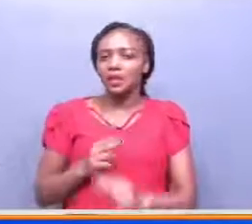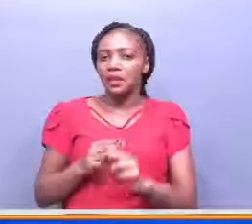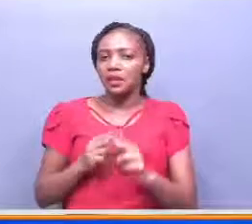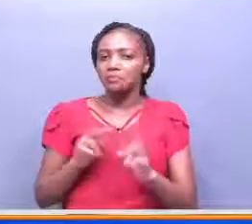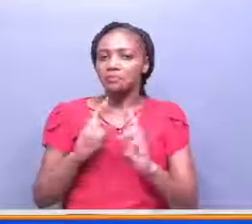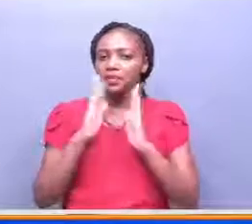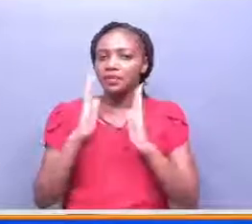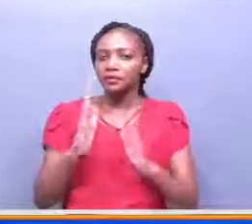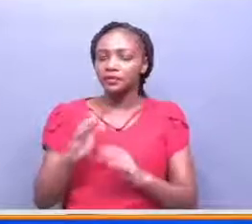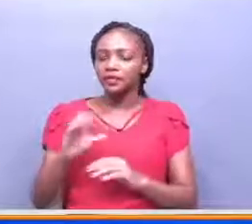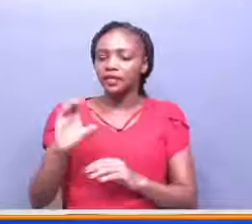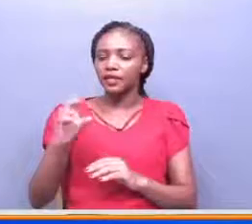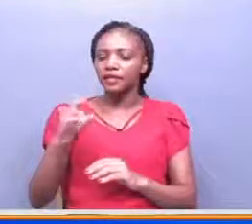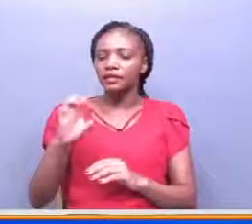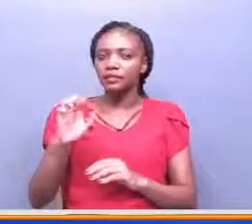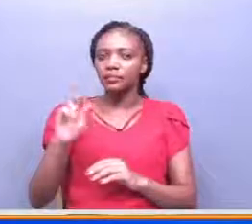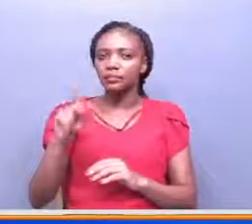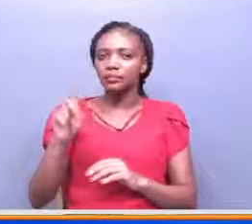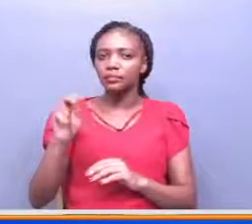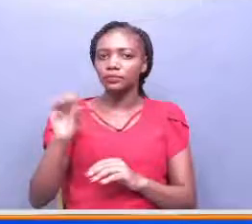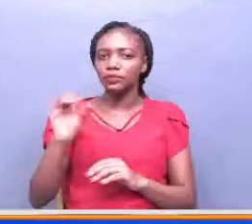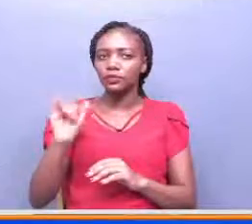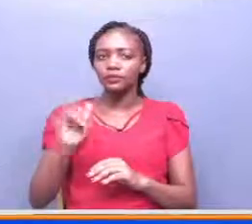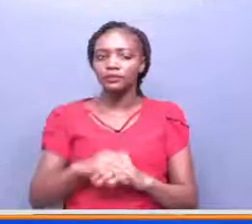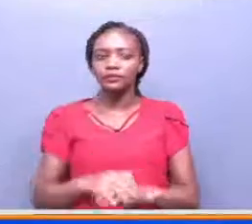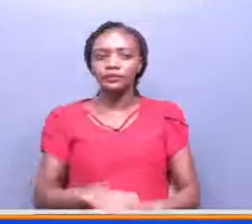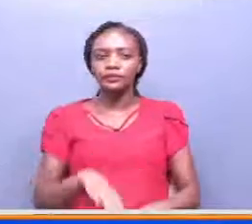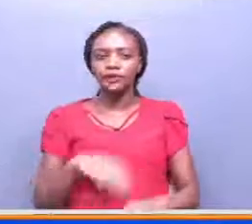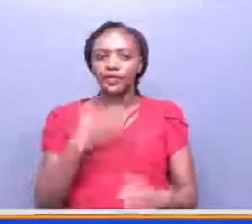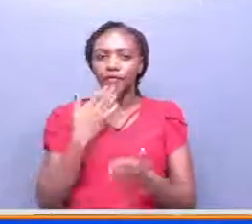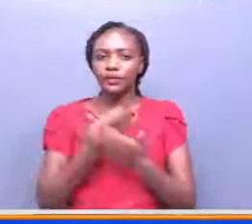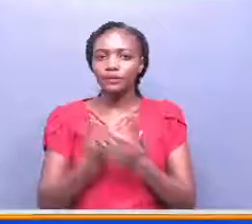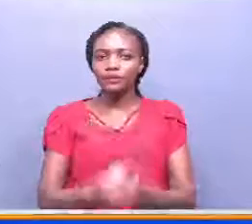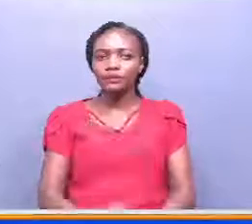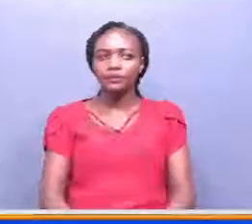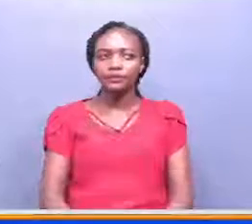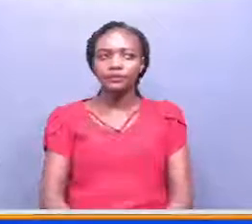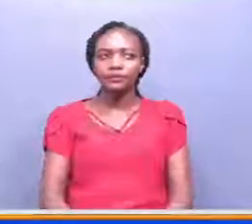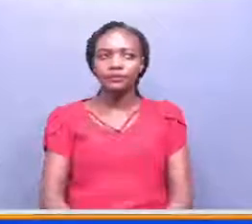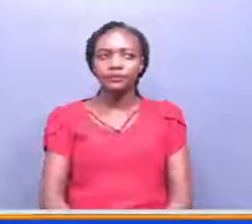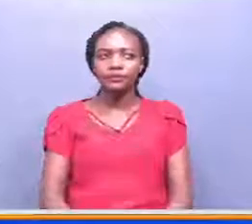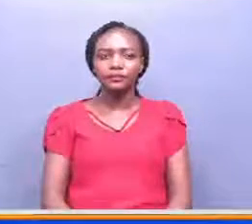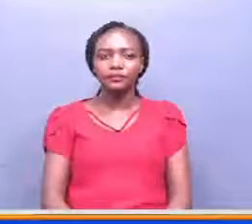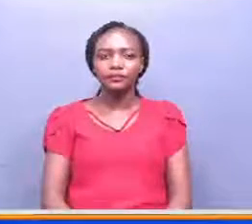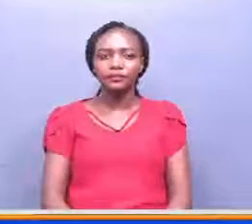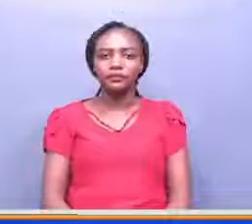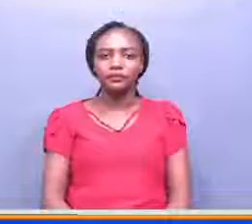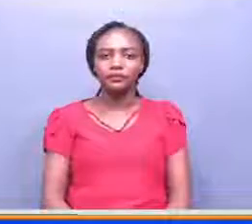Cheptoboit. My camera person has been Shadrach Kiplangat. Goodbye.